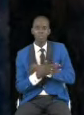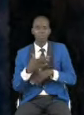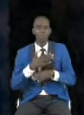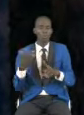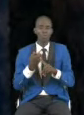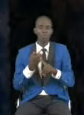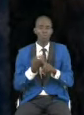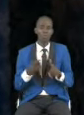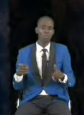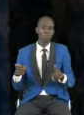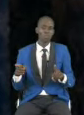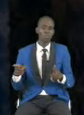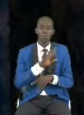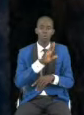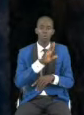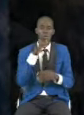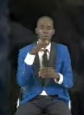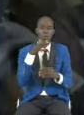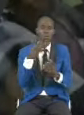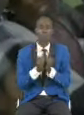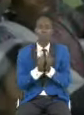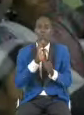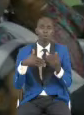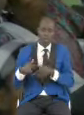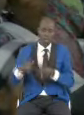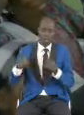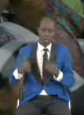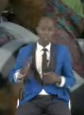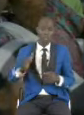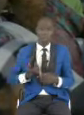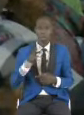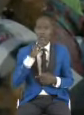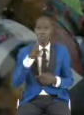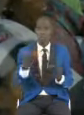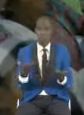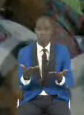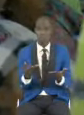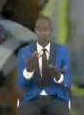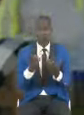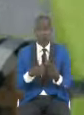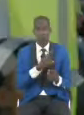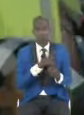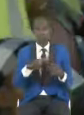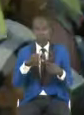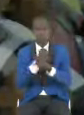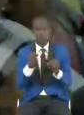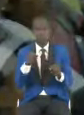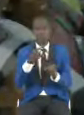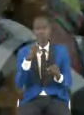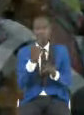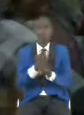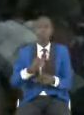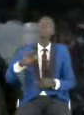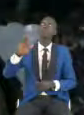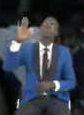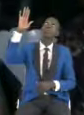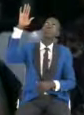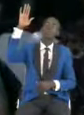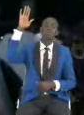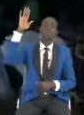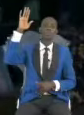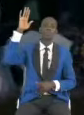your soul, all your mind. Raise up that hand. God bless you. Anywhere you are, here and